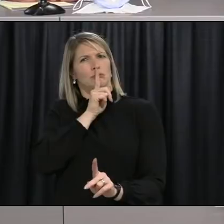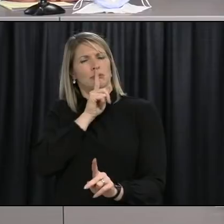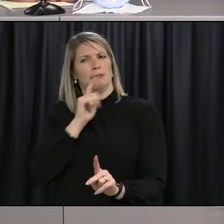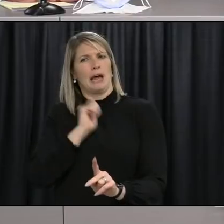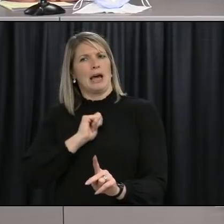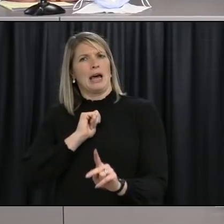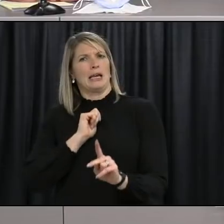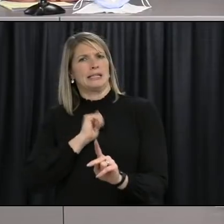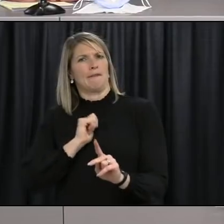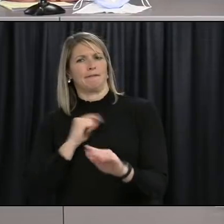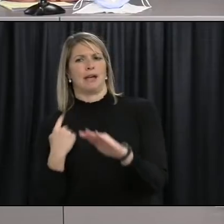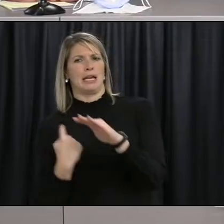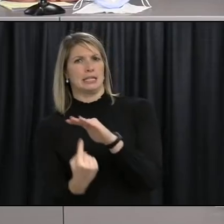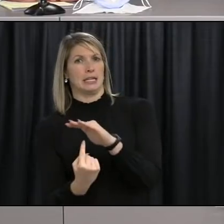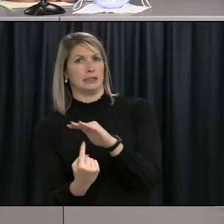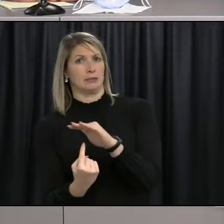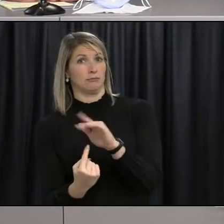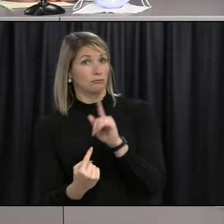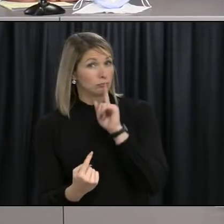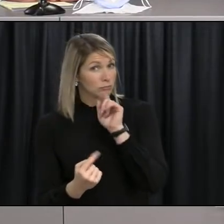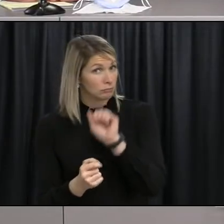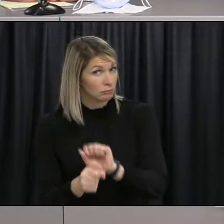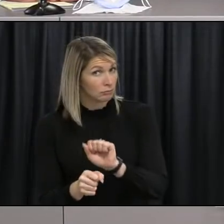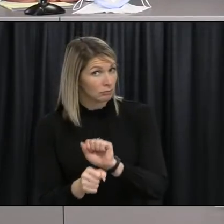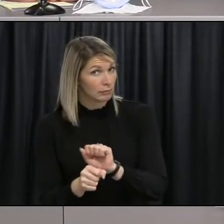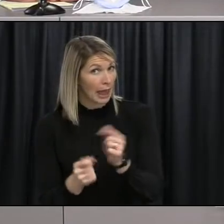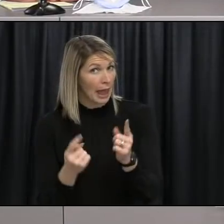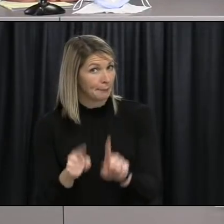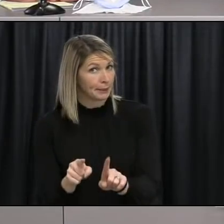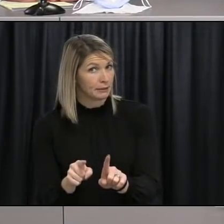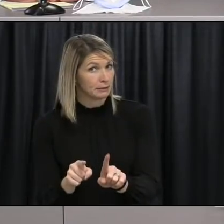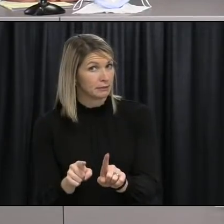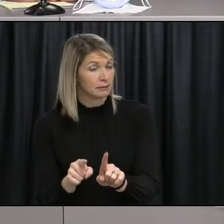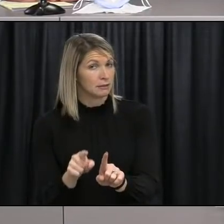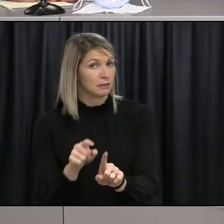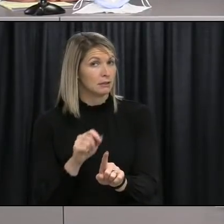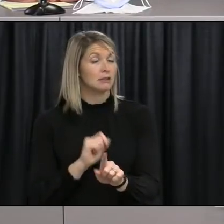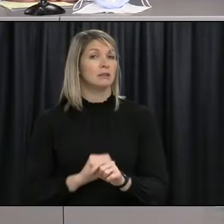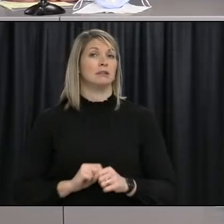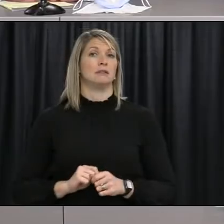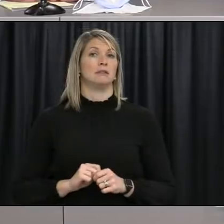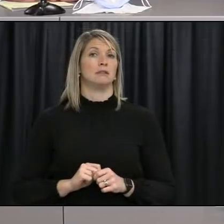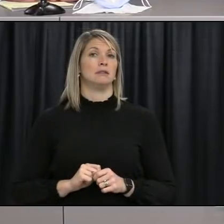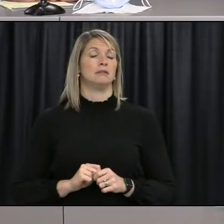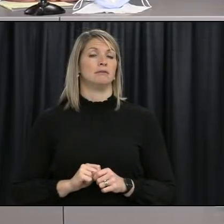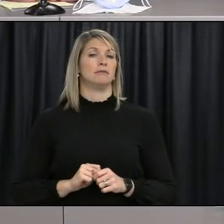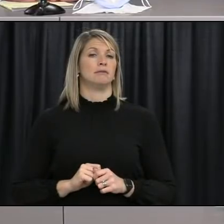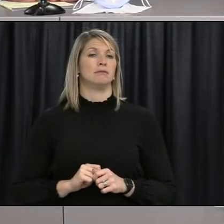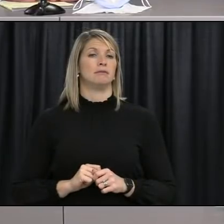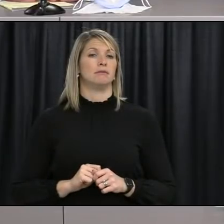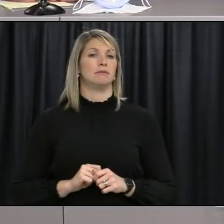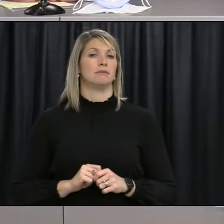I was just wondering, was the person involved in that case, was he self-isolating?